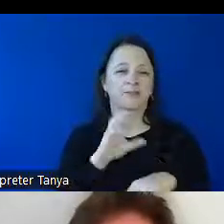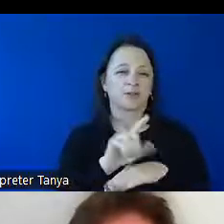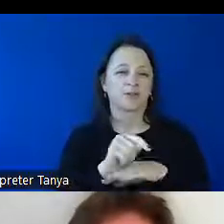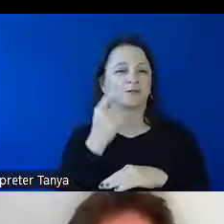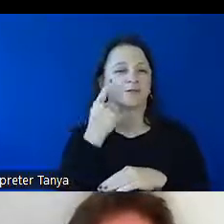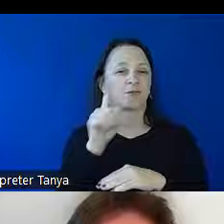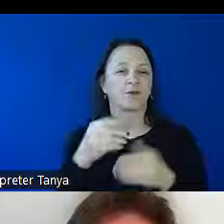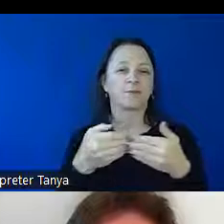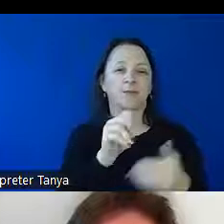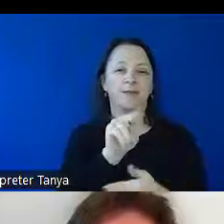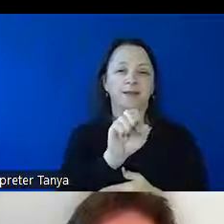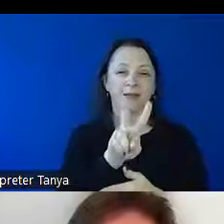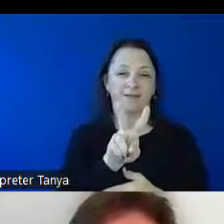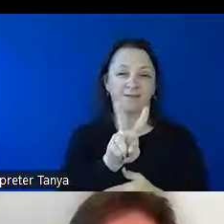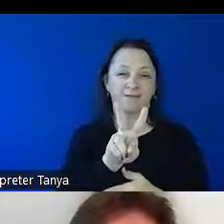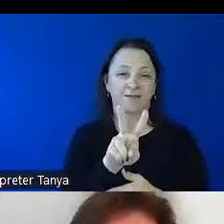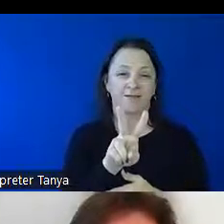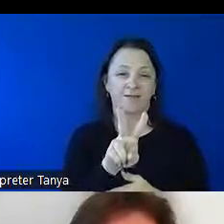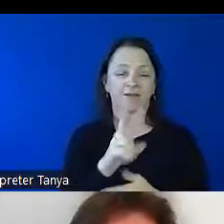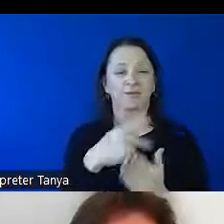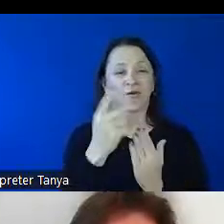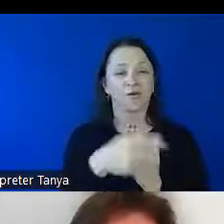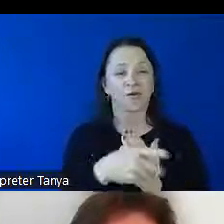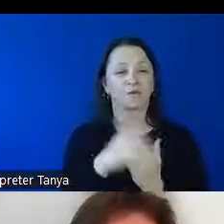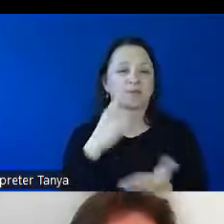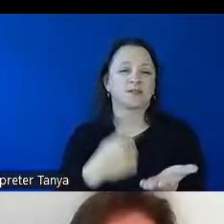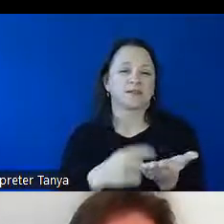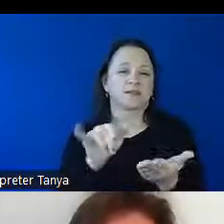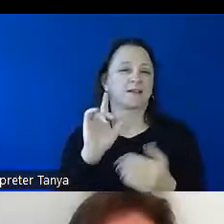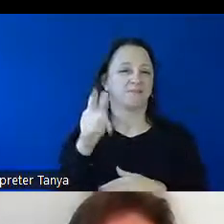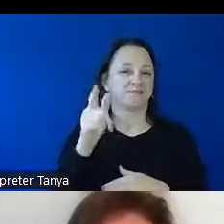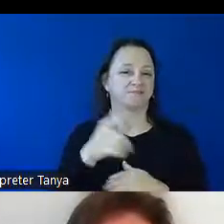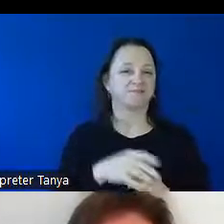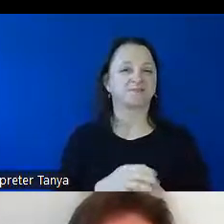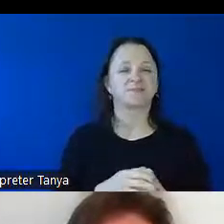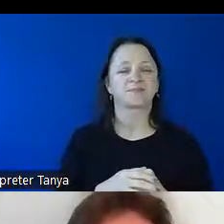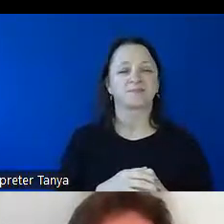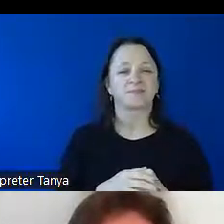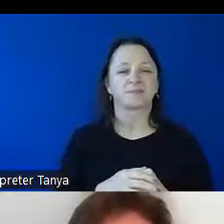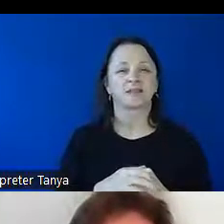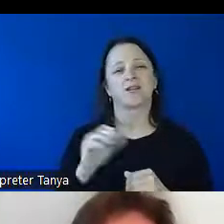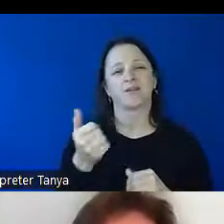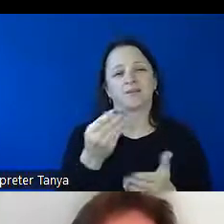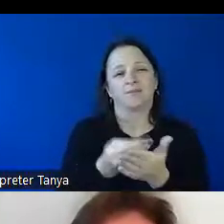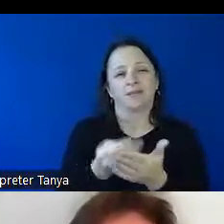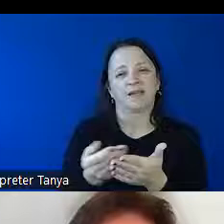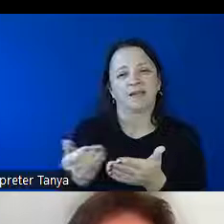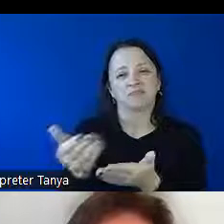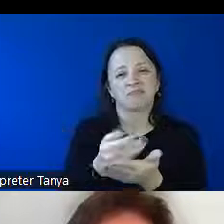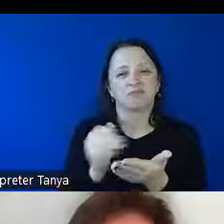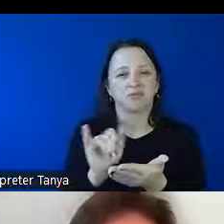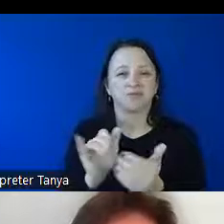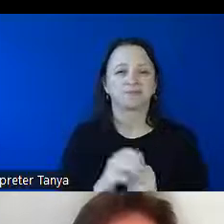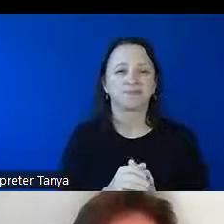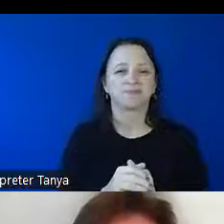the Baby Navigator program that we'll be talking about, and have had other funding. So